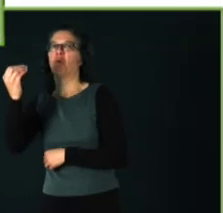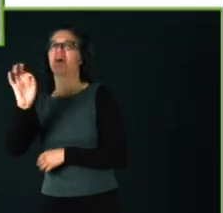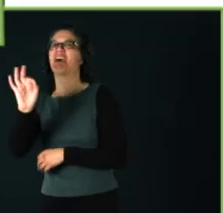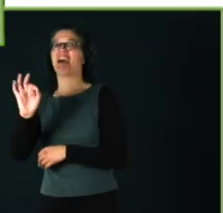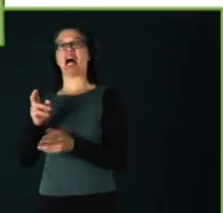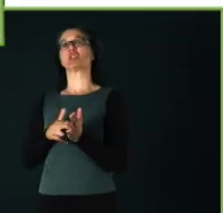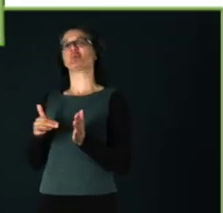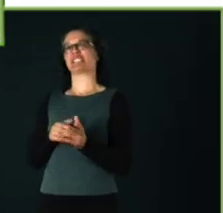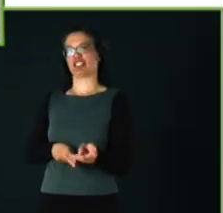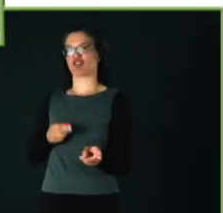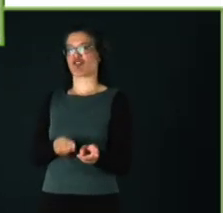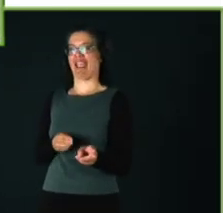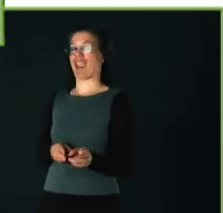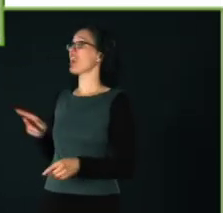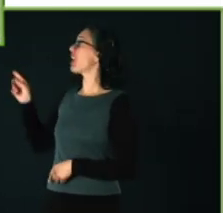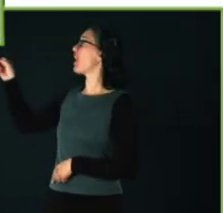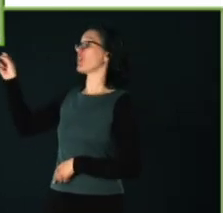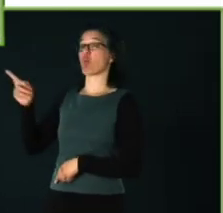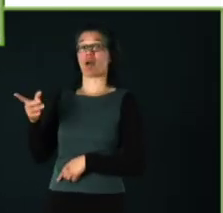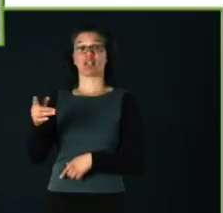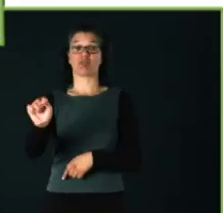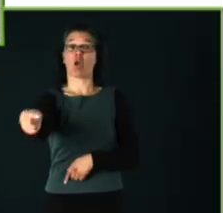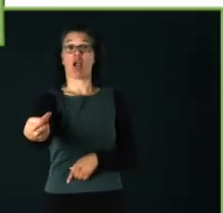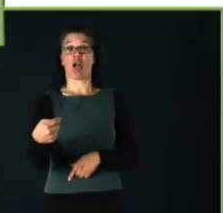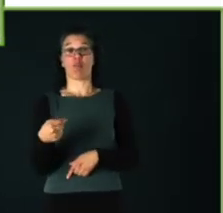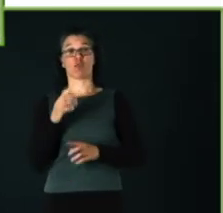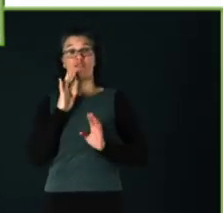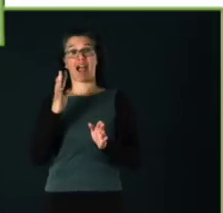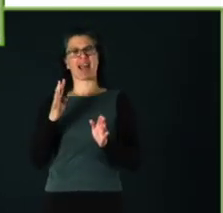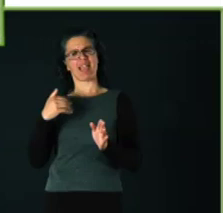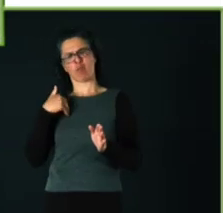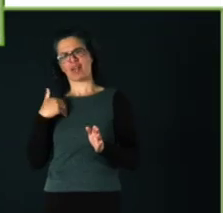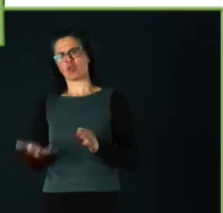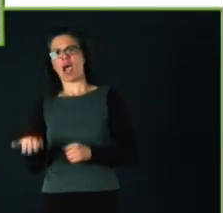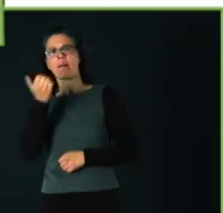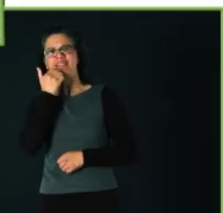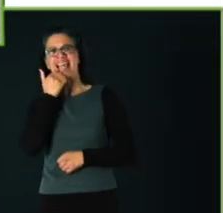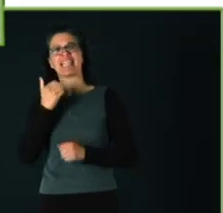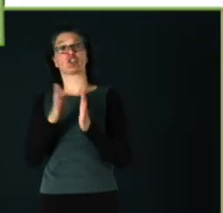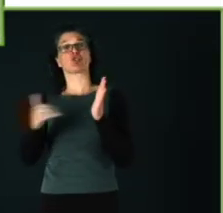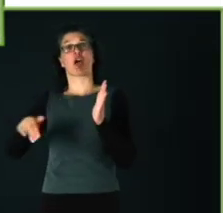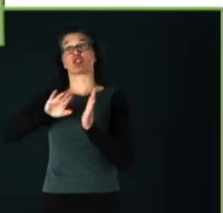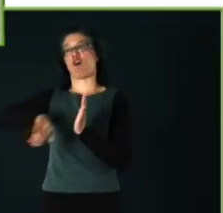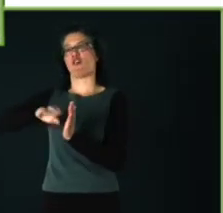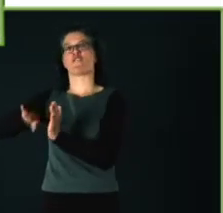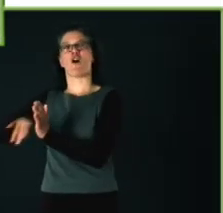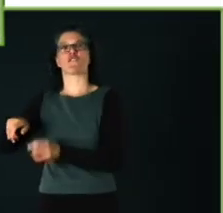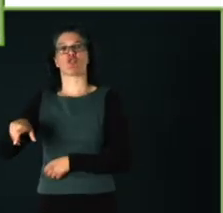And this is the one that comes up. But we should update that track so we can get some of these trucks off the road.